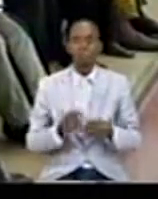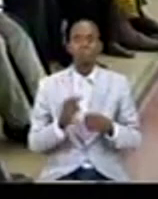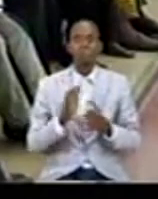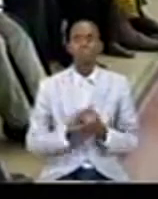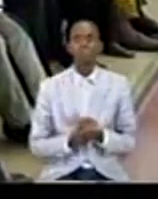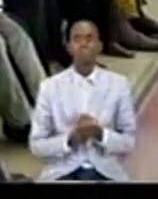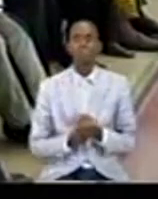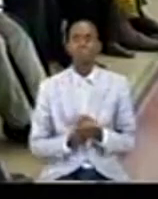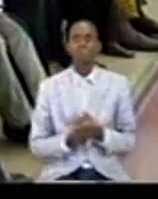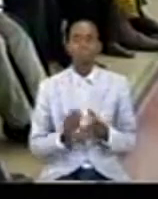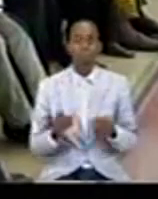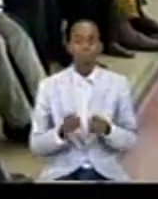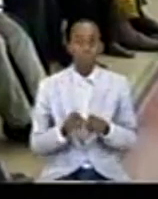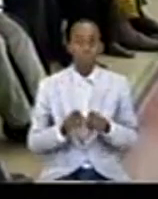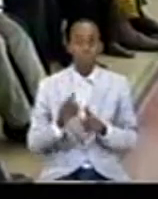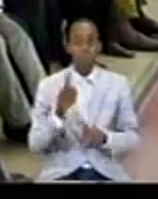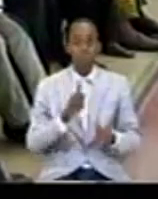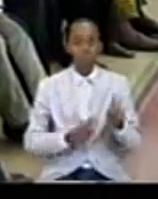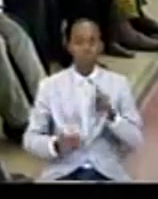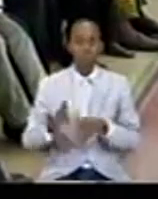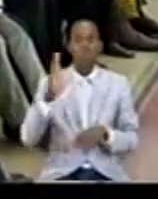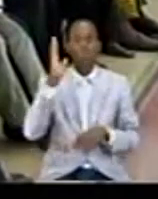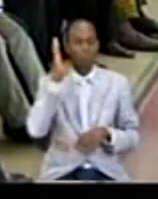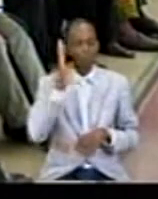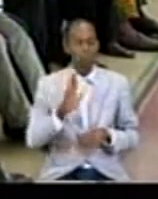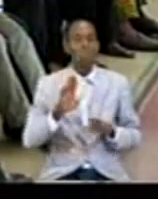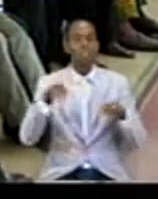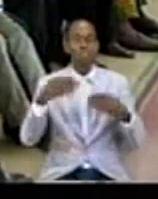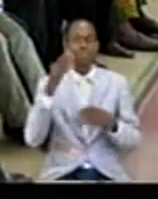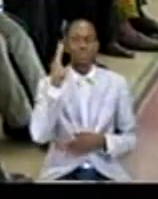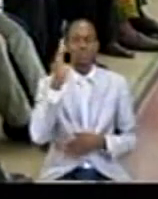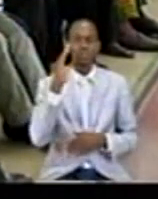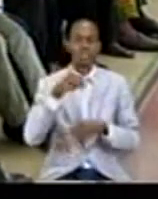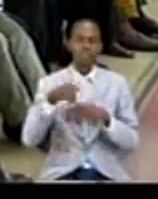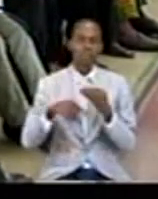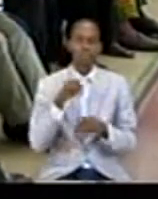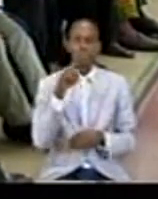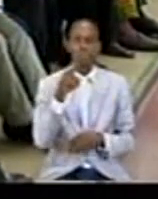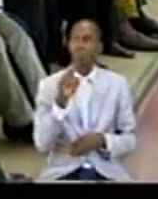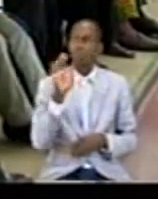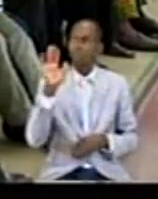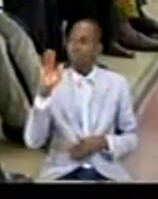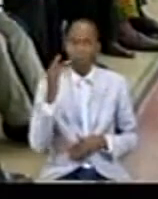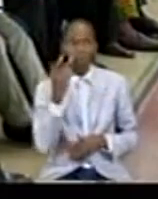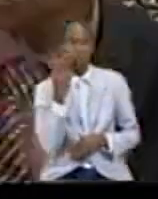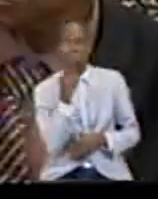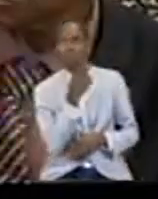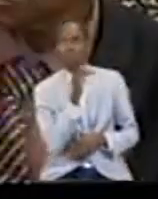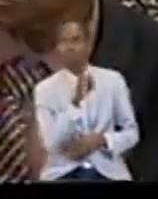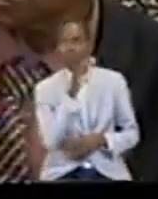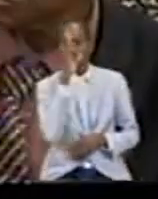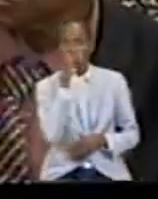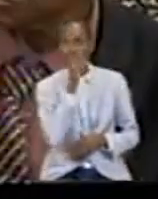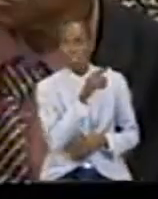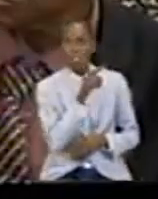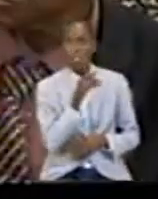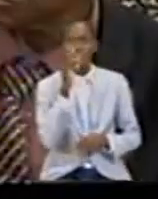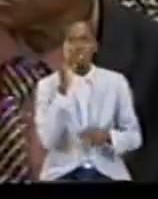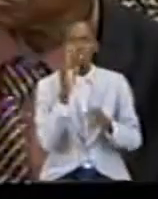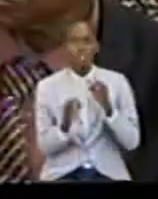name. Even people will testify about you. They say, look at that man. If